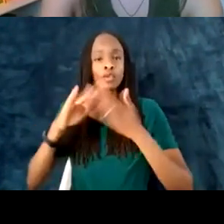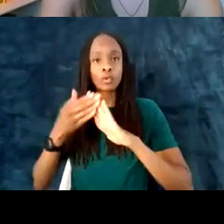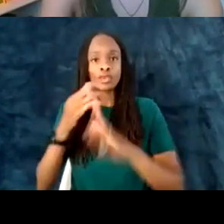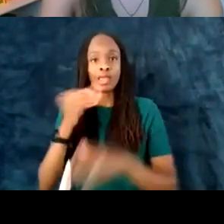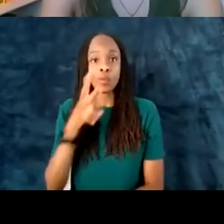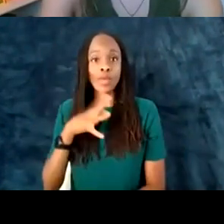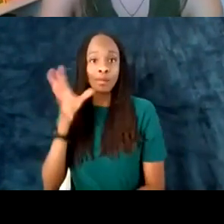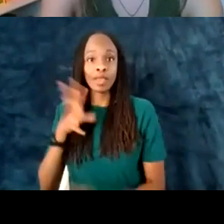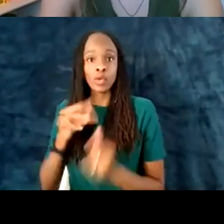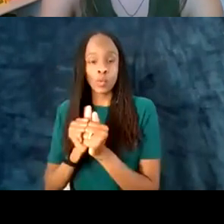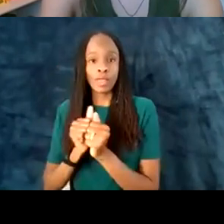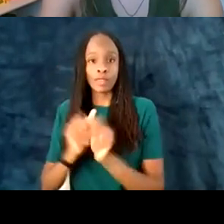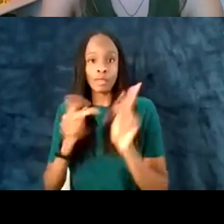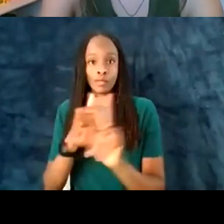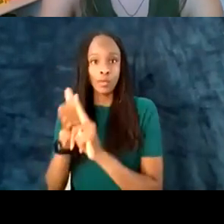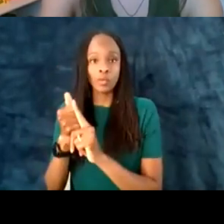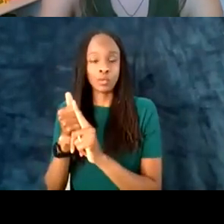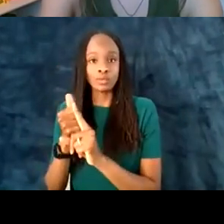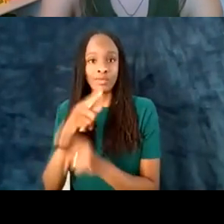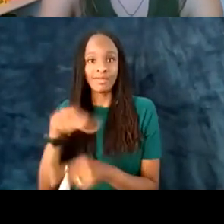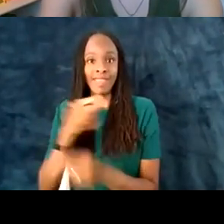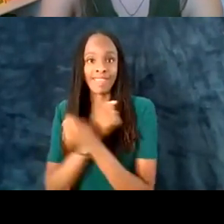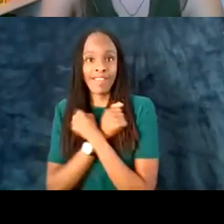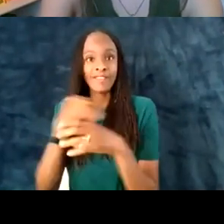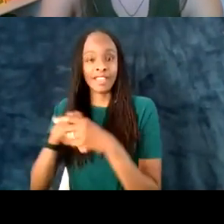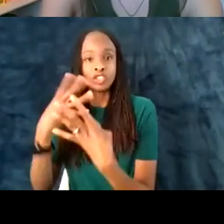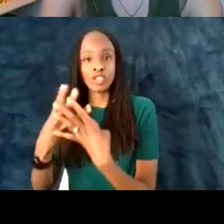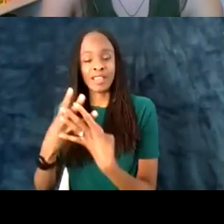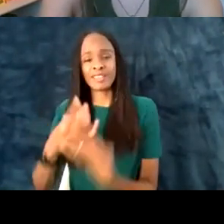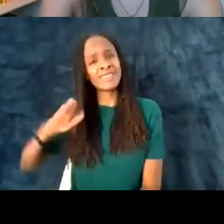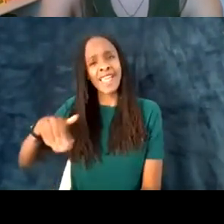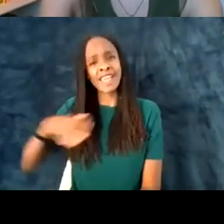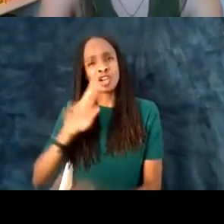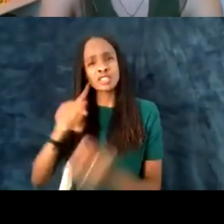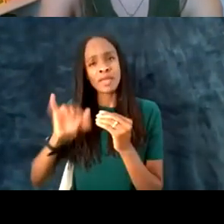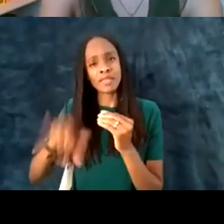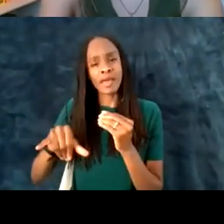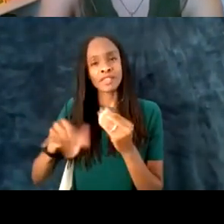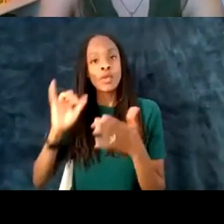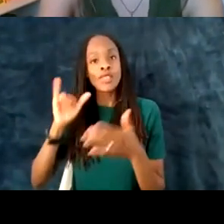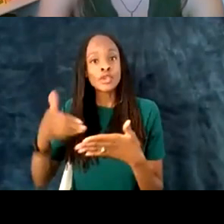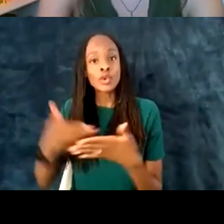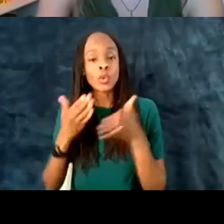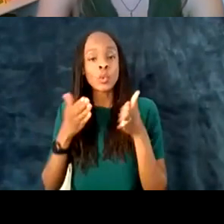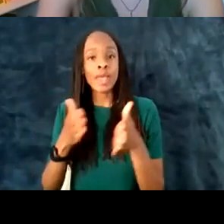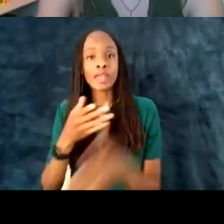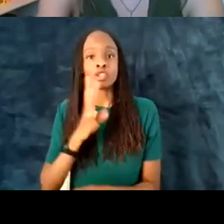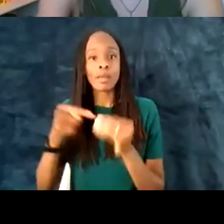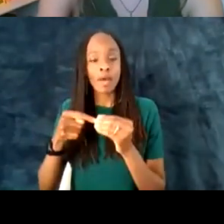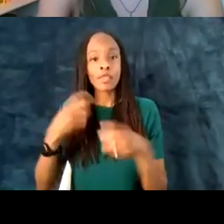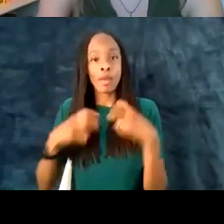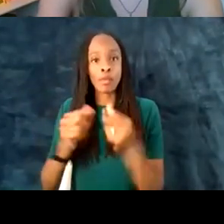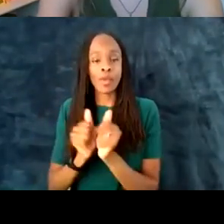with incarcerated loved ones. And that was something new that hadn't really been talked about yet. So a new way of talking about the problem of